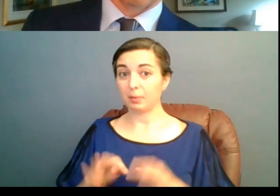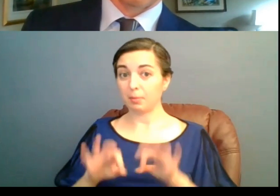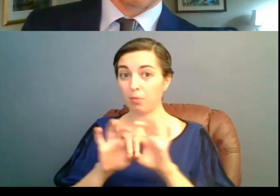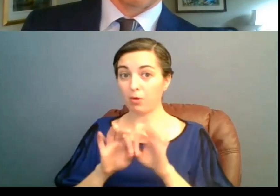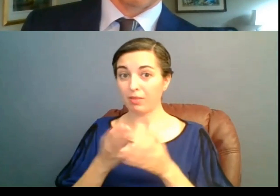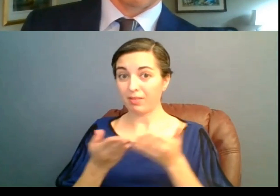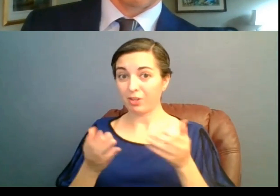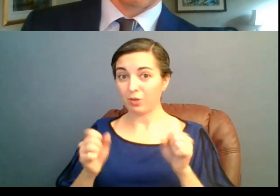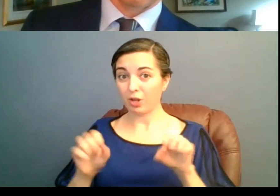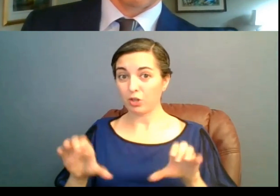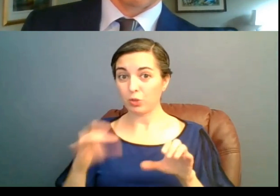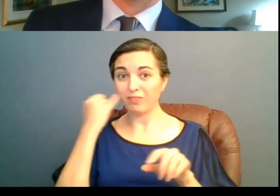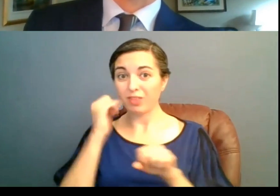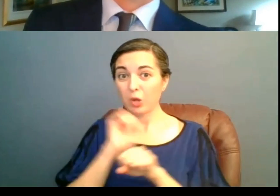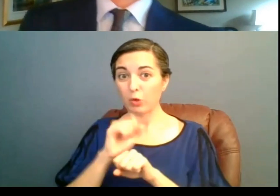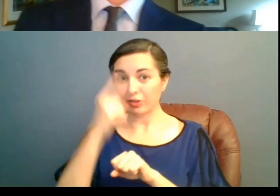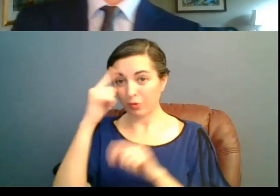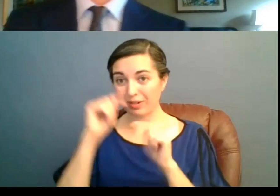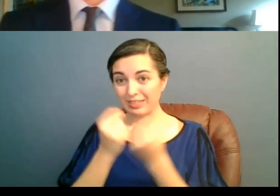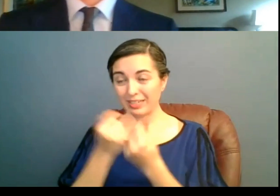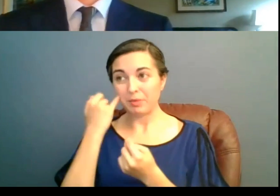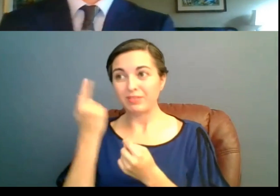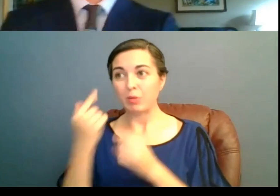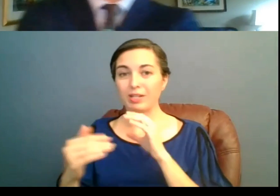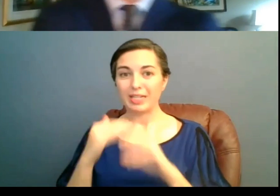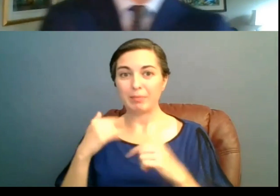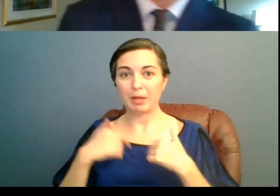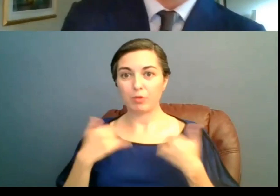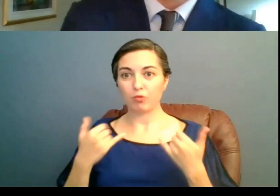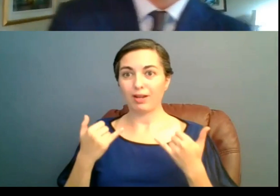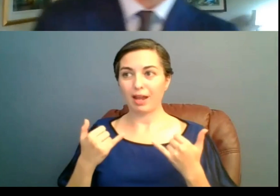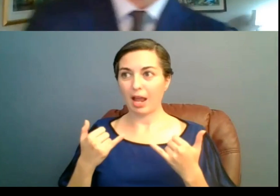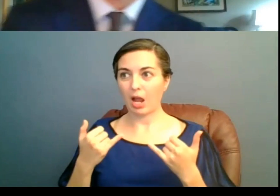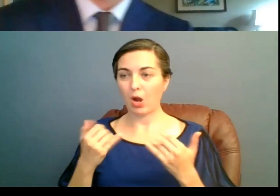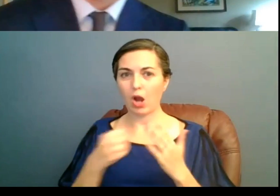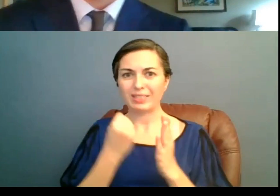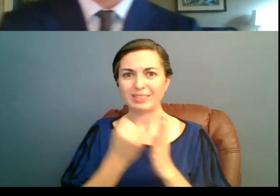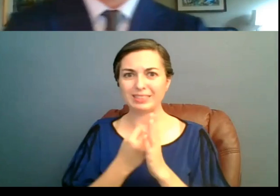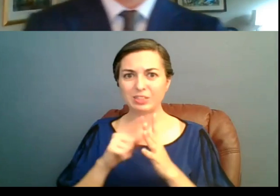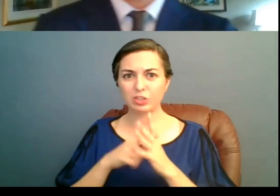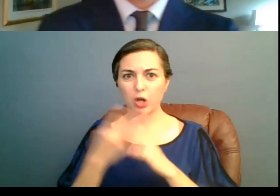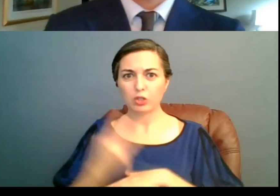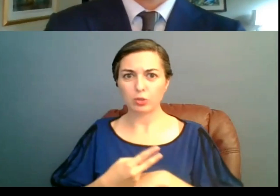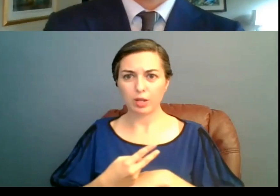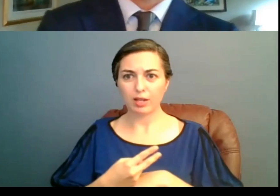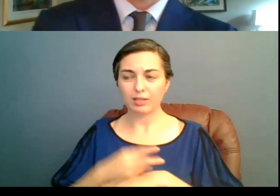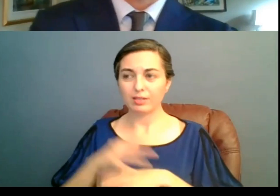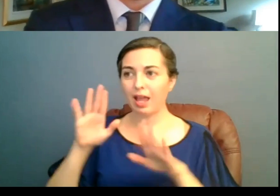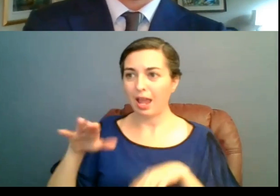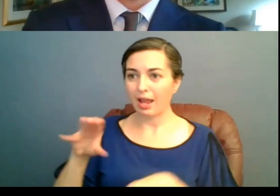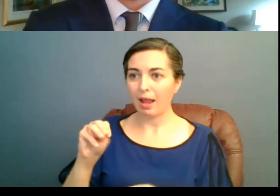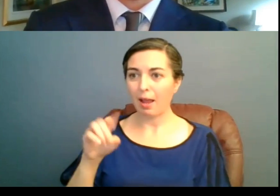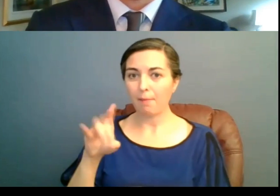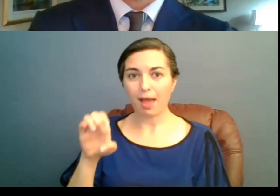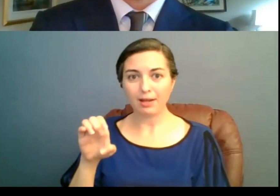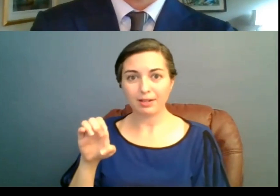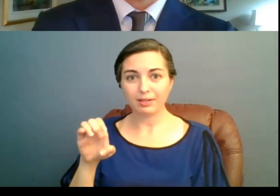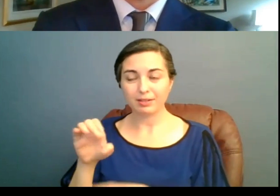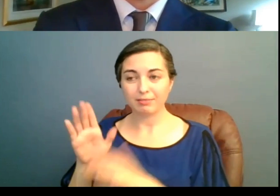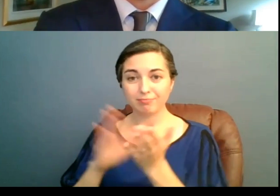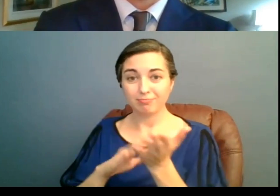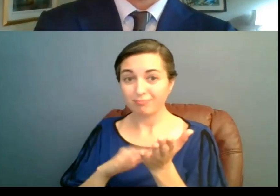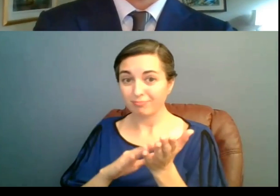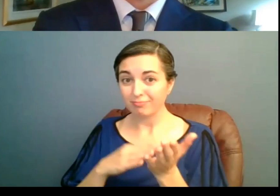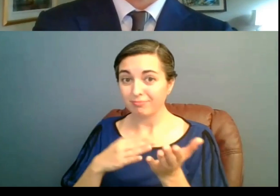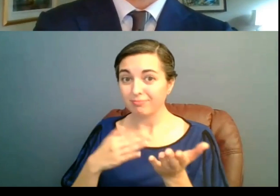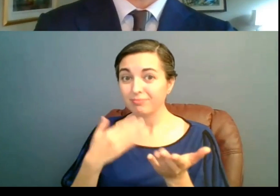team, email them. If someone were to email me like right now, right, our season kicks off in 2 days, and they just say, hey, Maddie, cheers to,